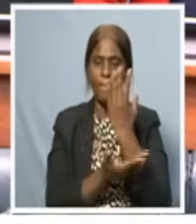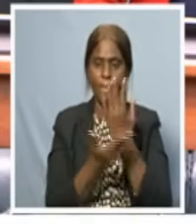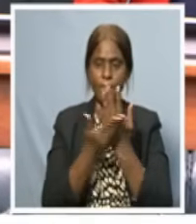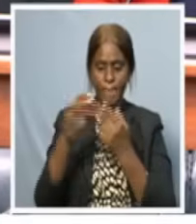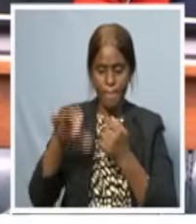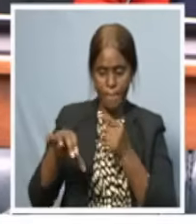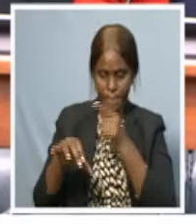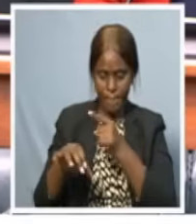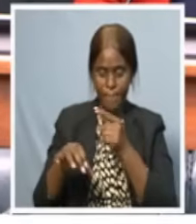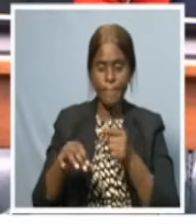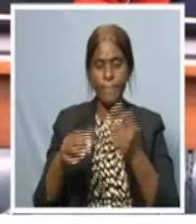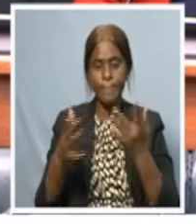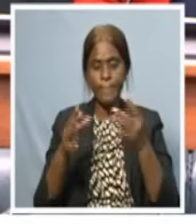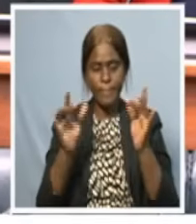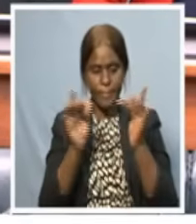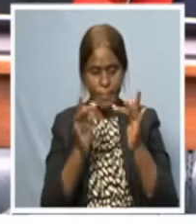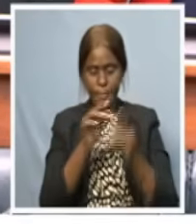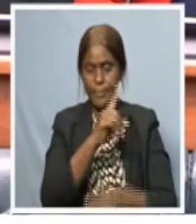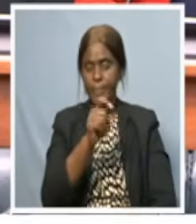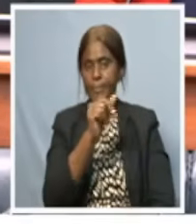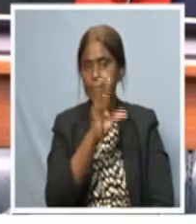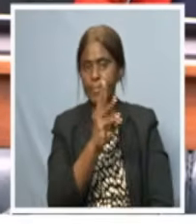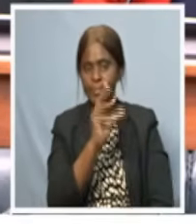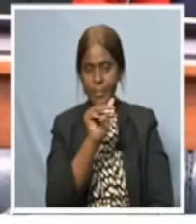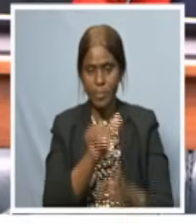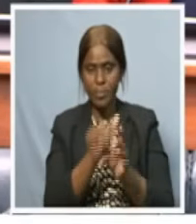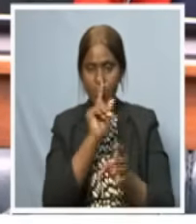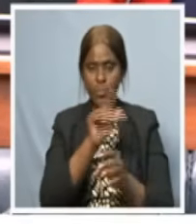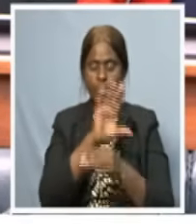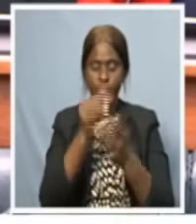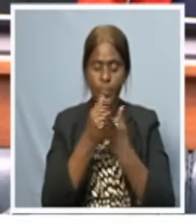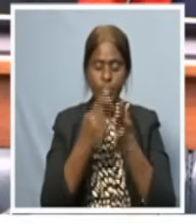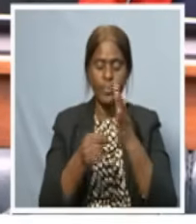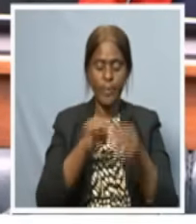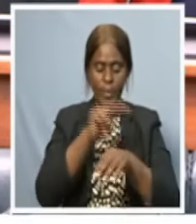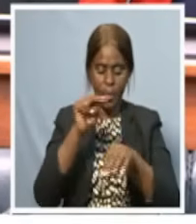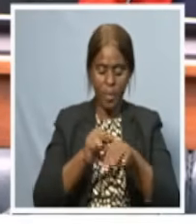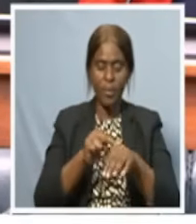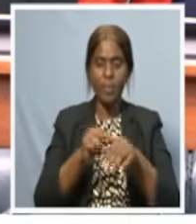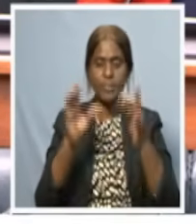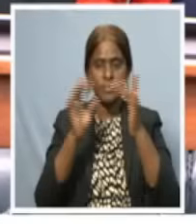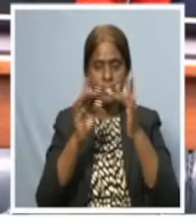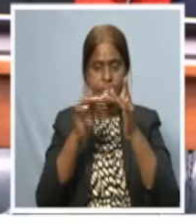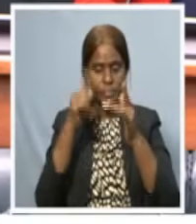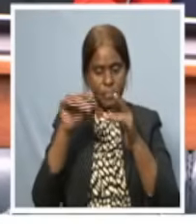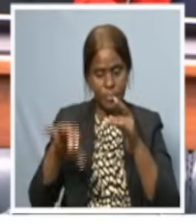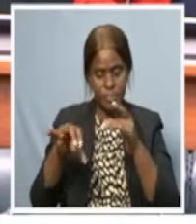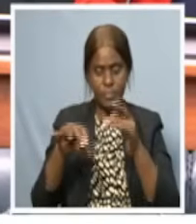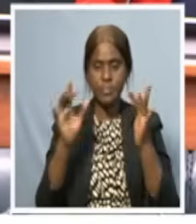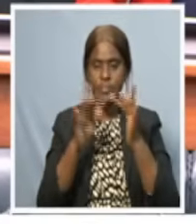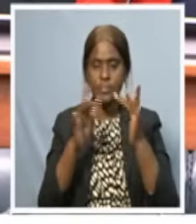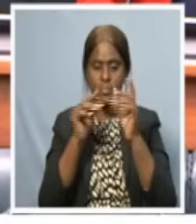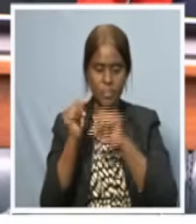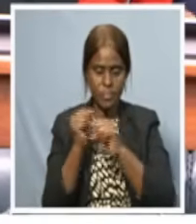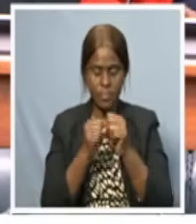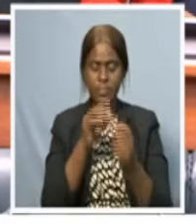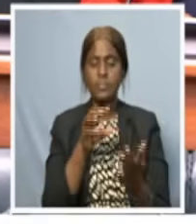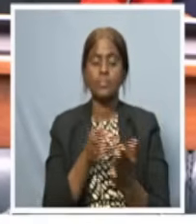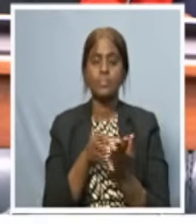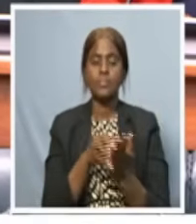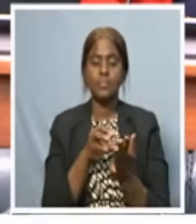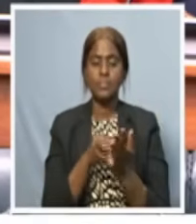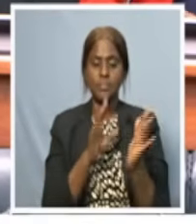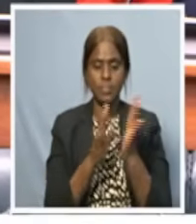of Childline 116 into an integrated national hotline for child online protection